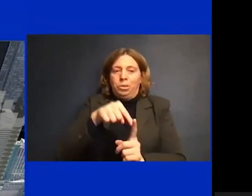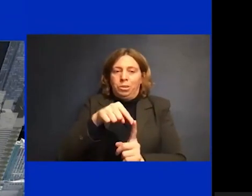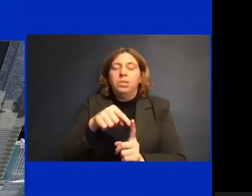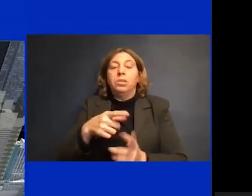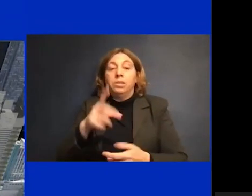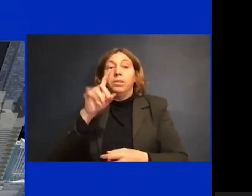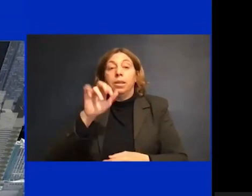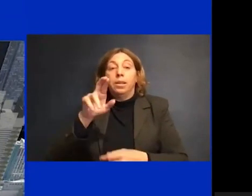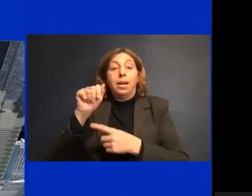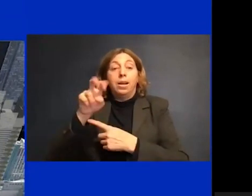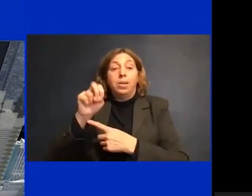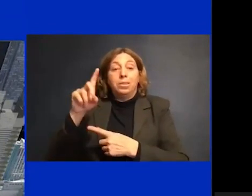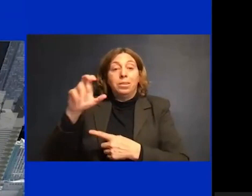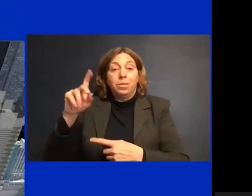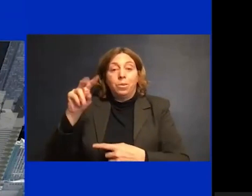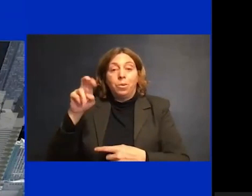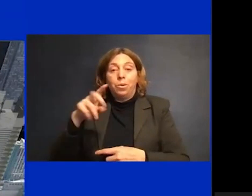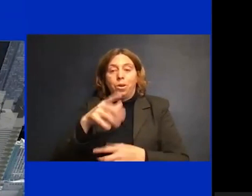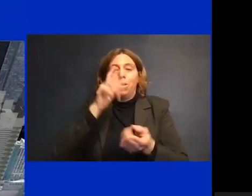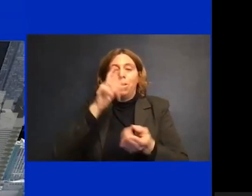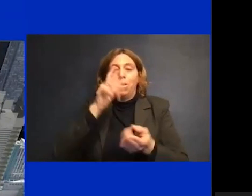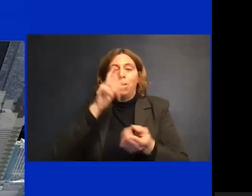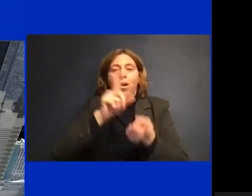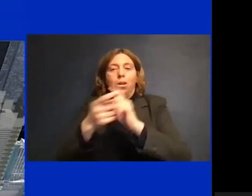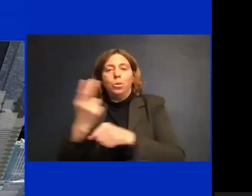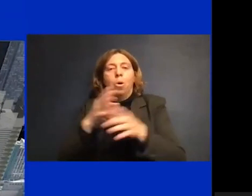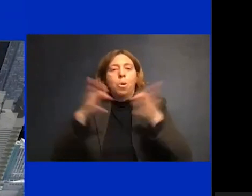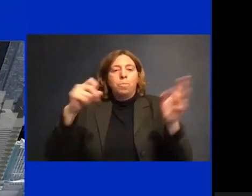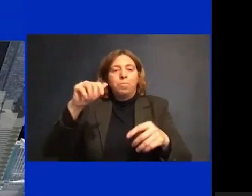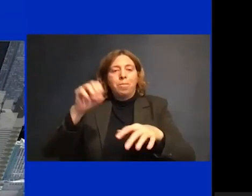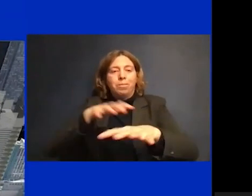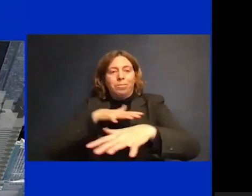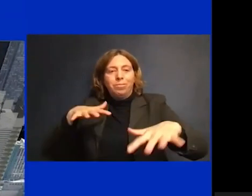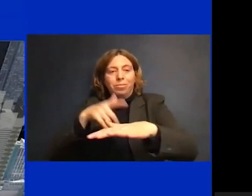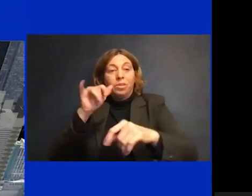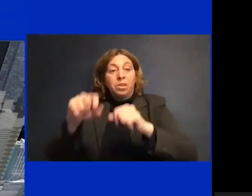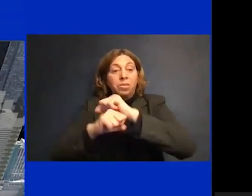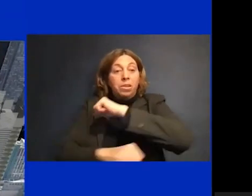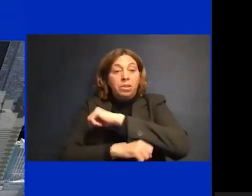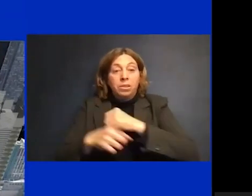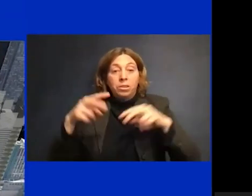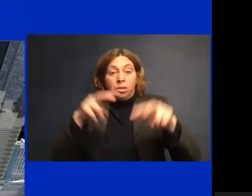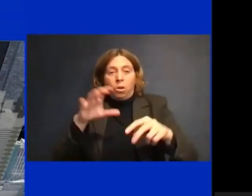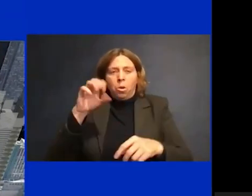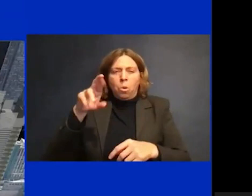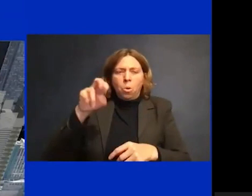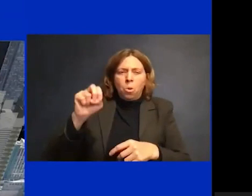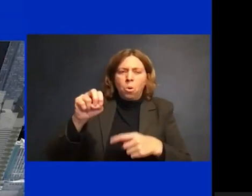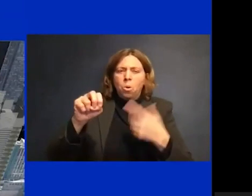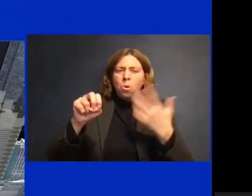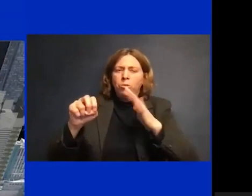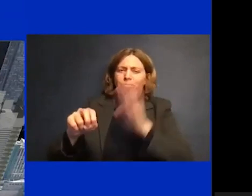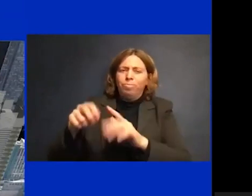then be converted to public open space, with the foundation and cores of 2 private towers incorporated in the design